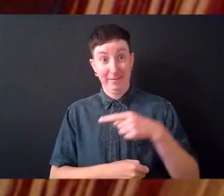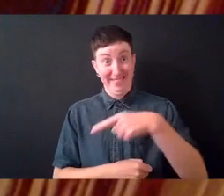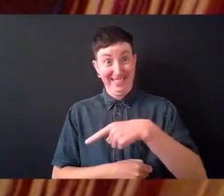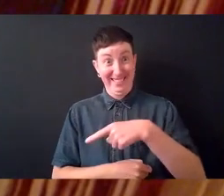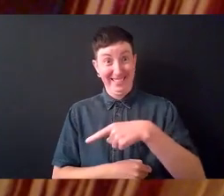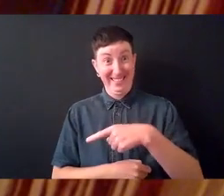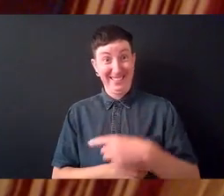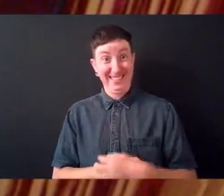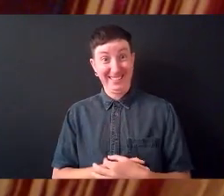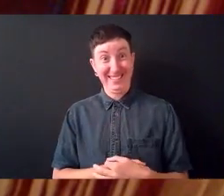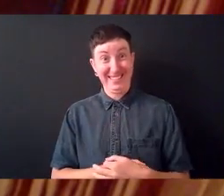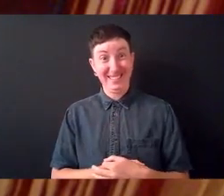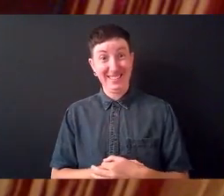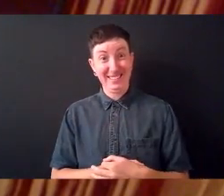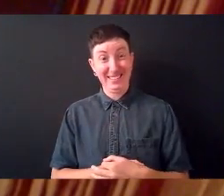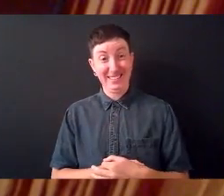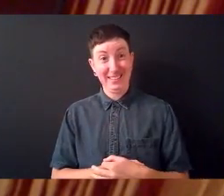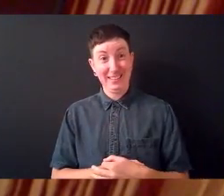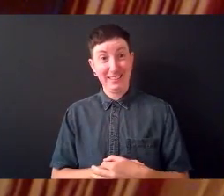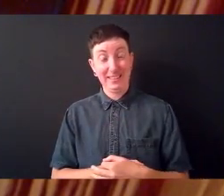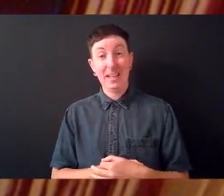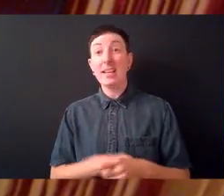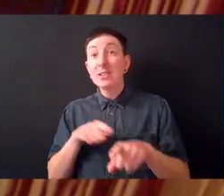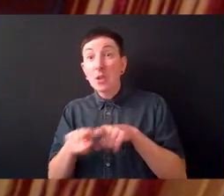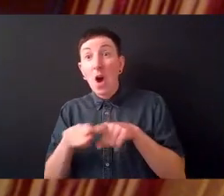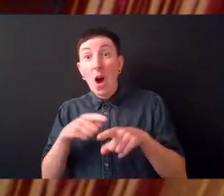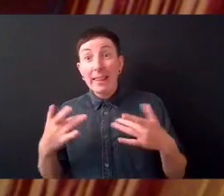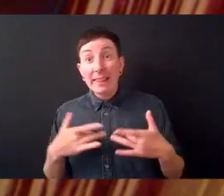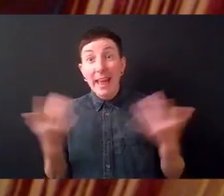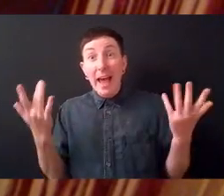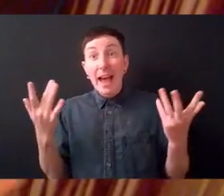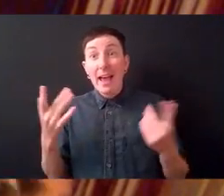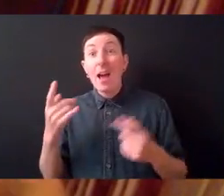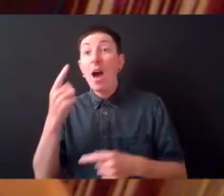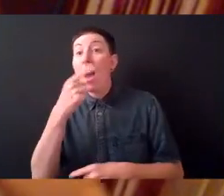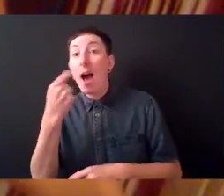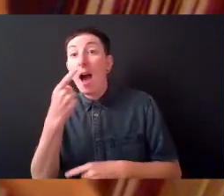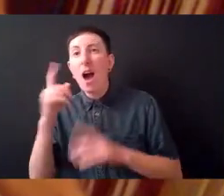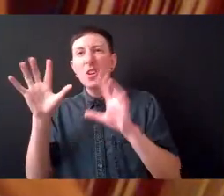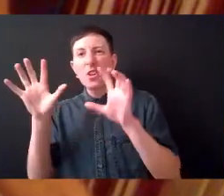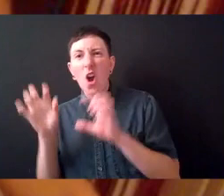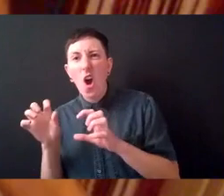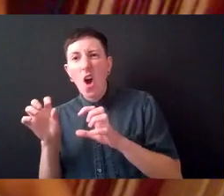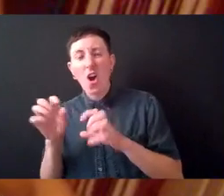it in with a darker color, so it really makes it super expressive.